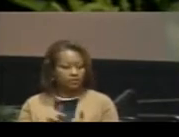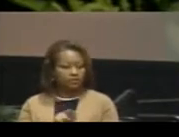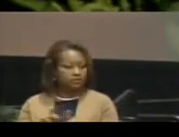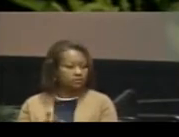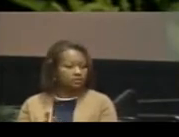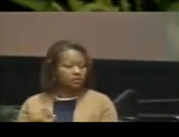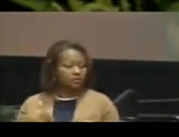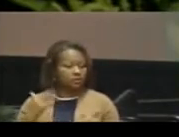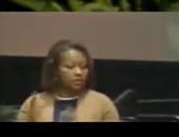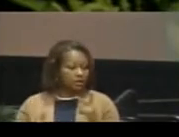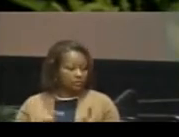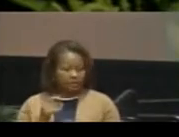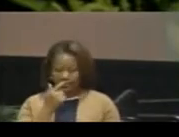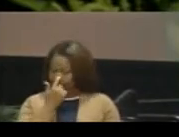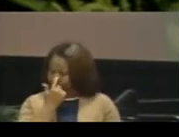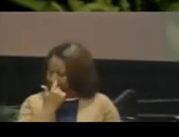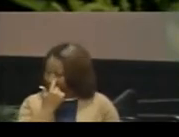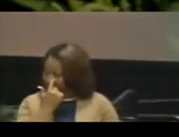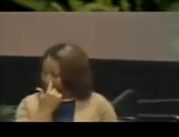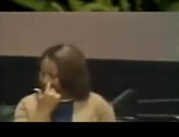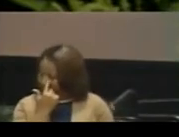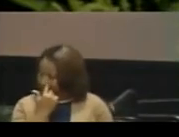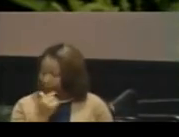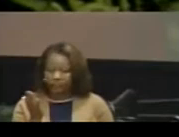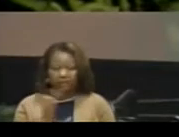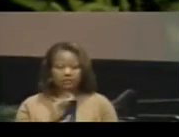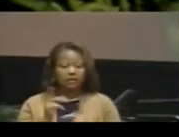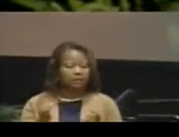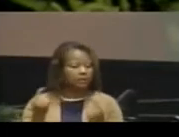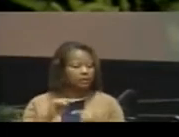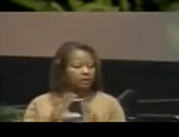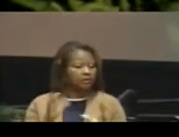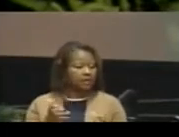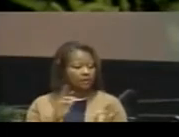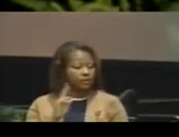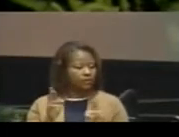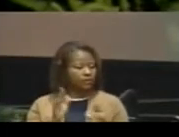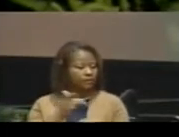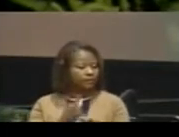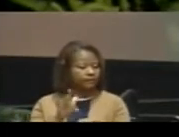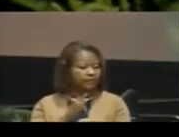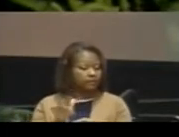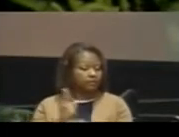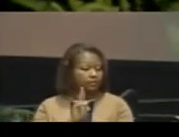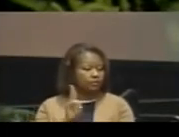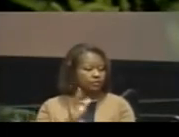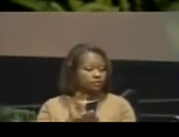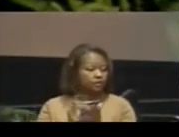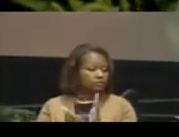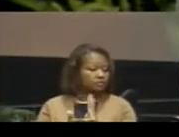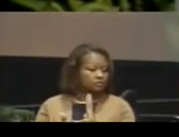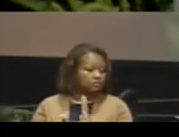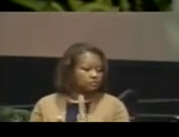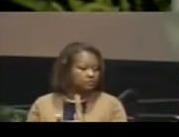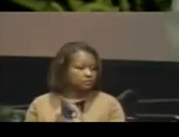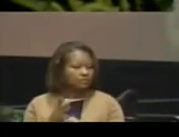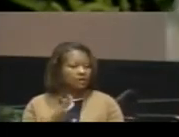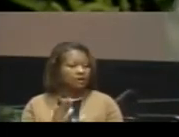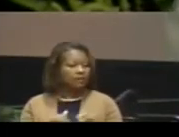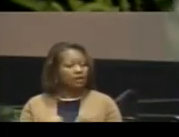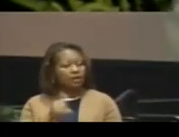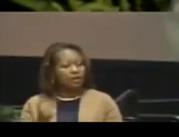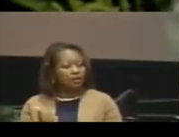people at large. Some people come to class more readily available to and using the technology than